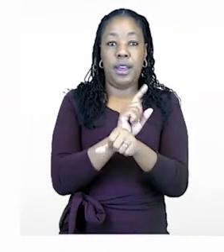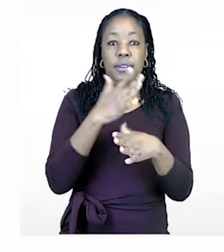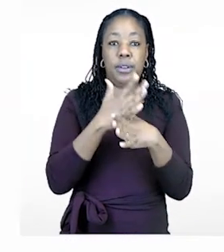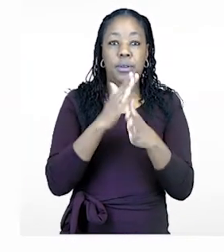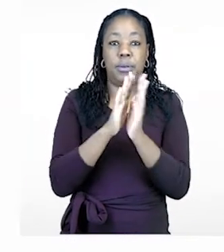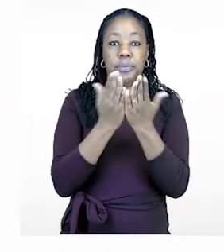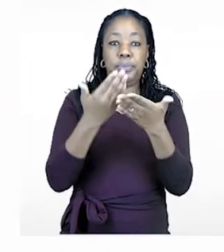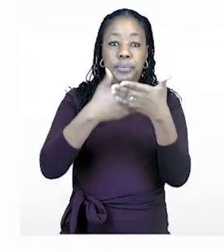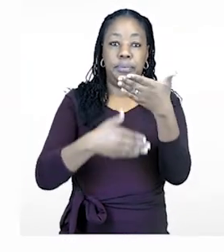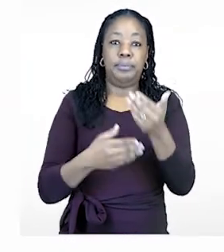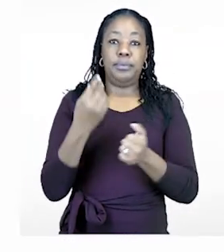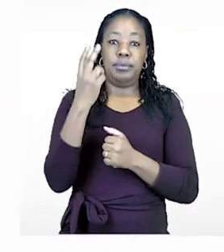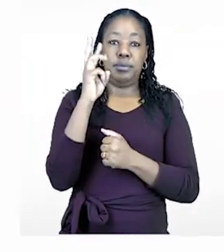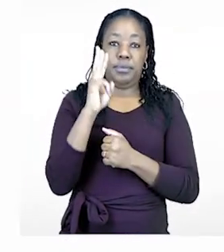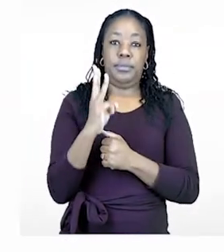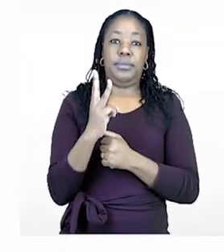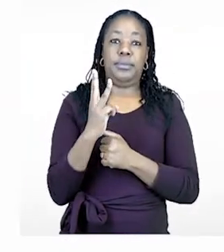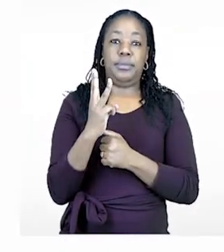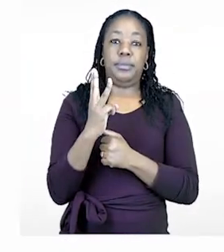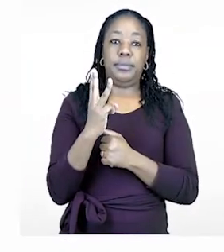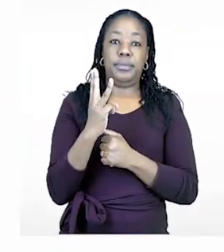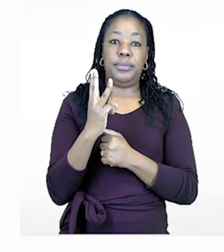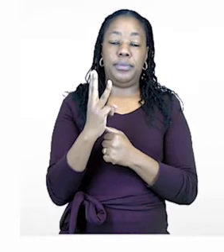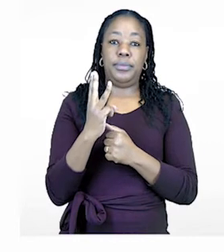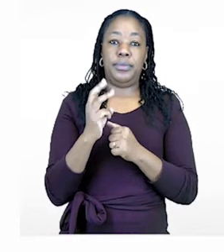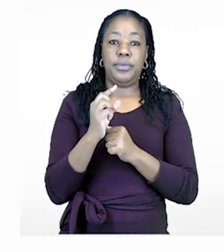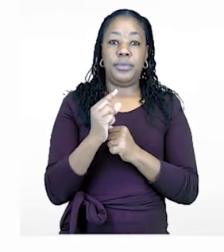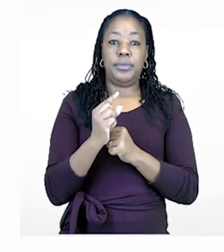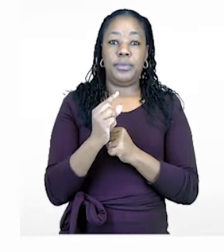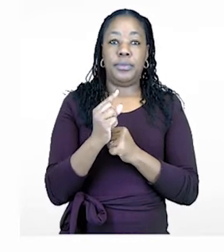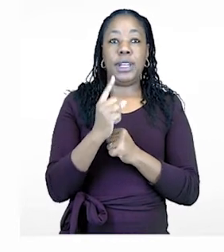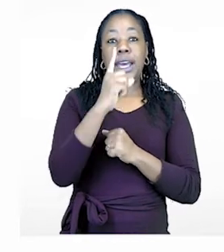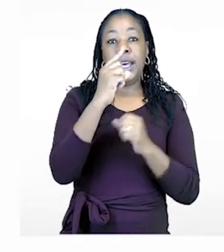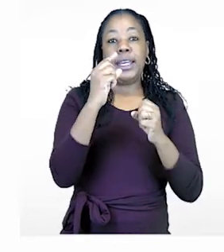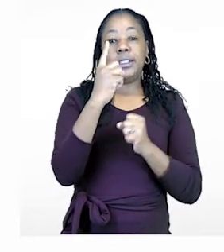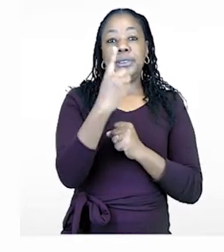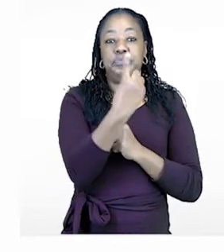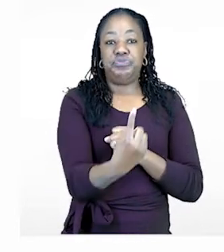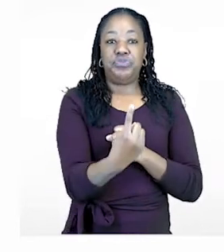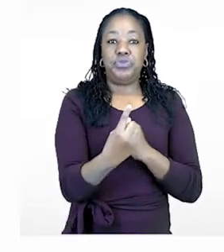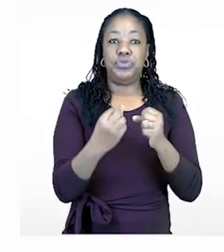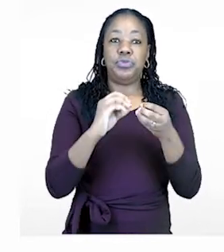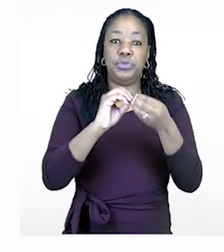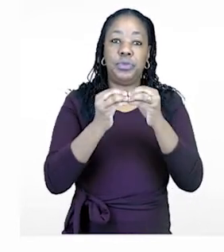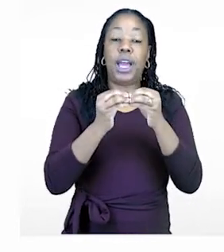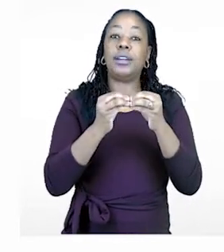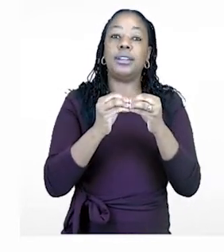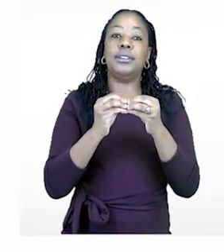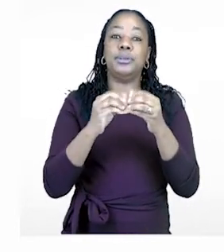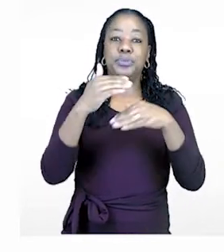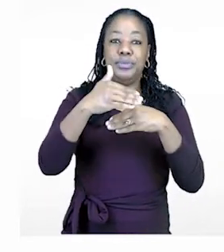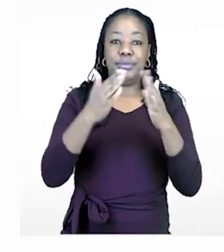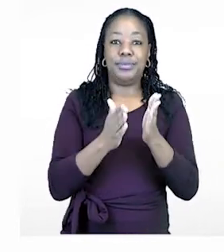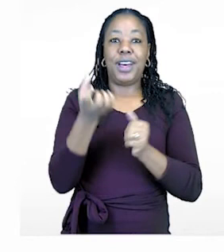have boxes. Each box has a number on it, and it is our job to fill in the missing